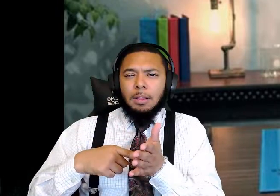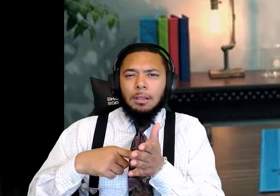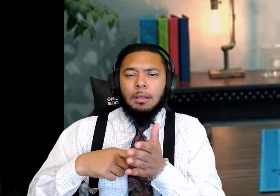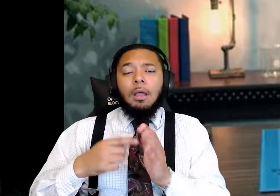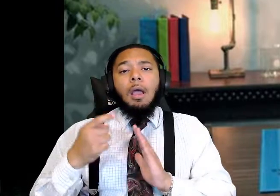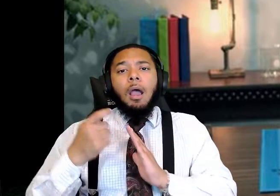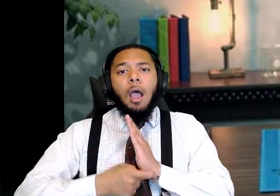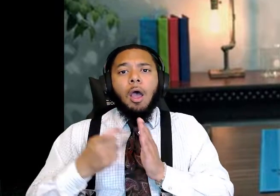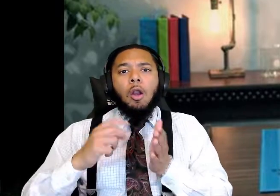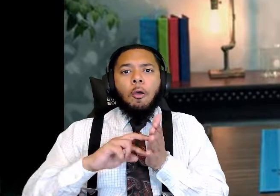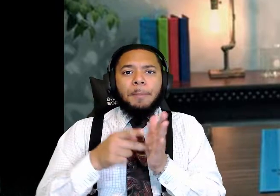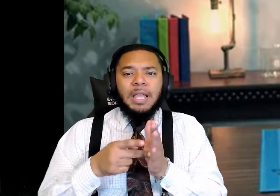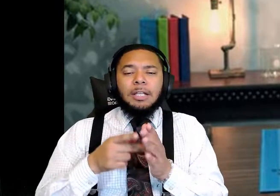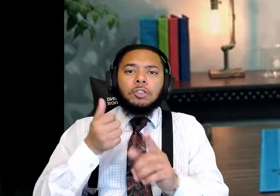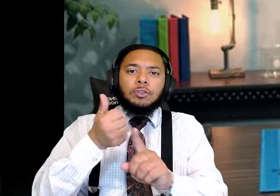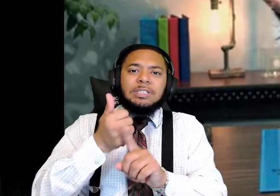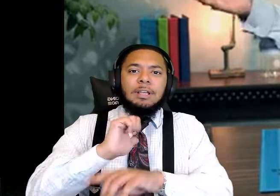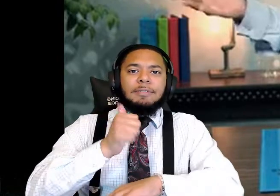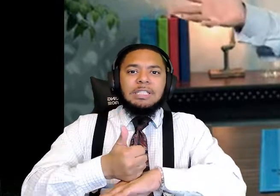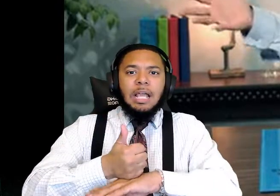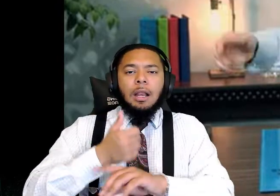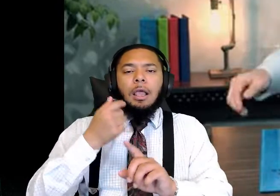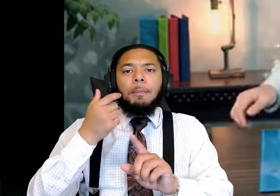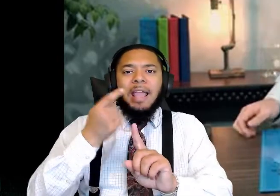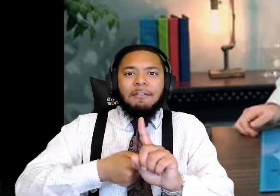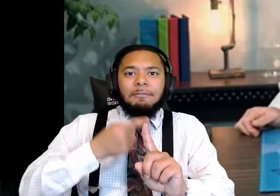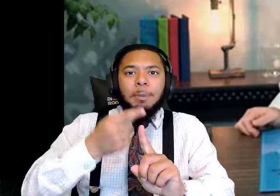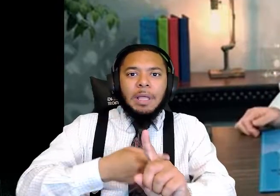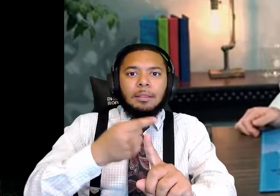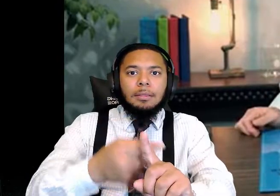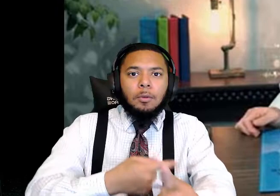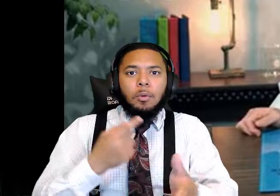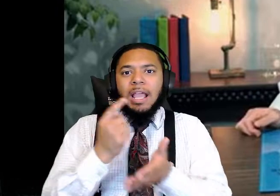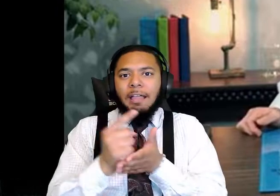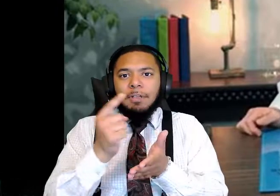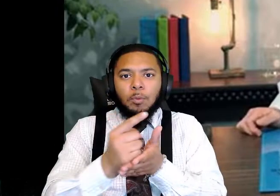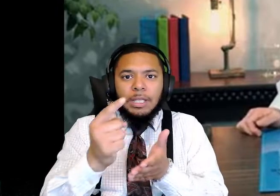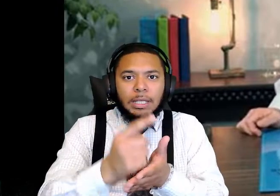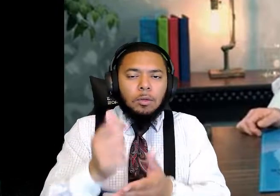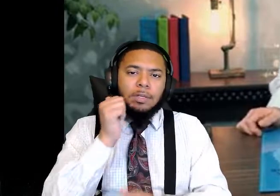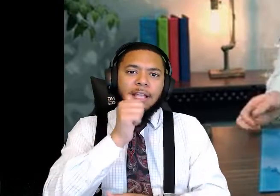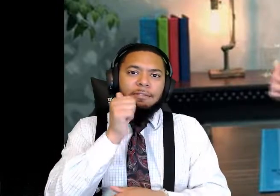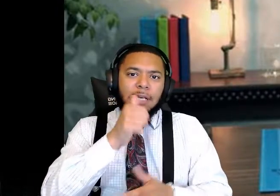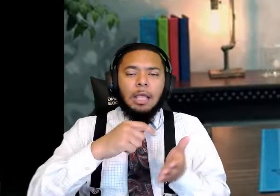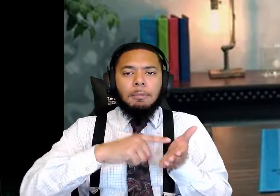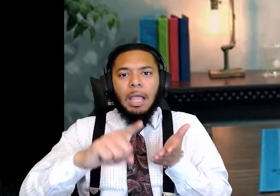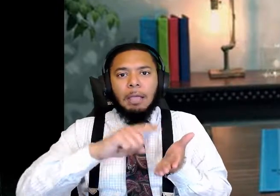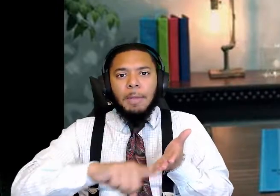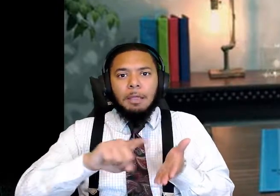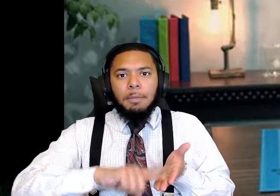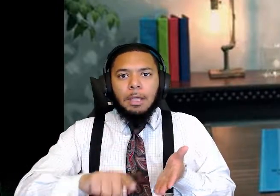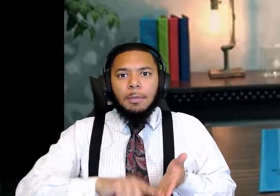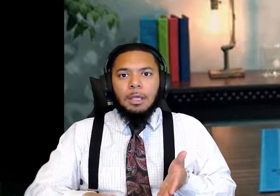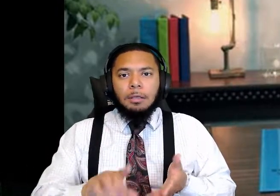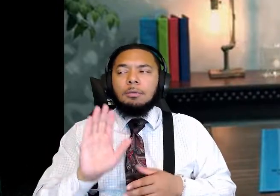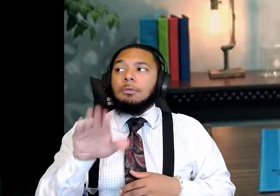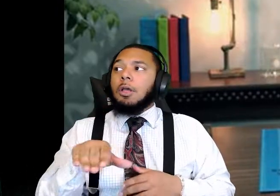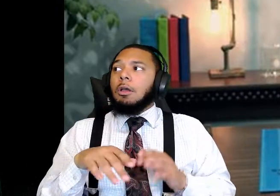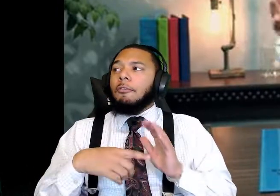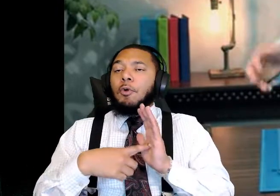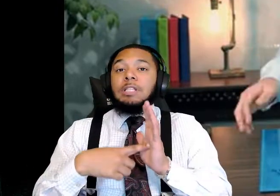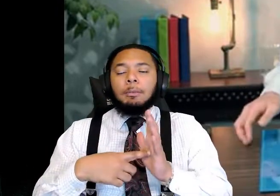recurring payment that happens over a specific period of time. So for example, if you owe the bank